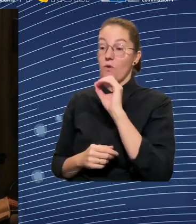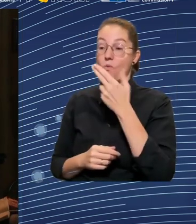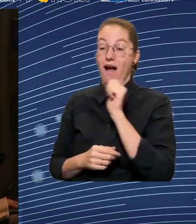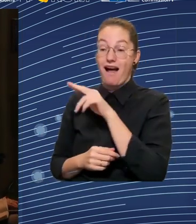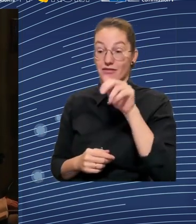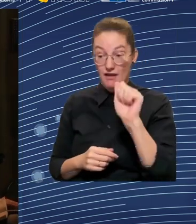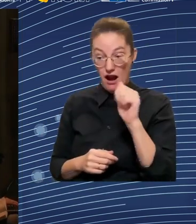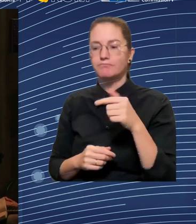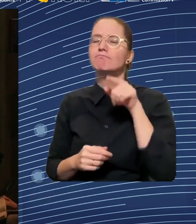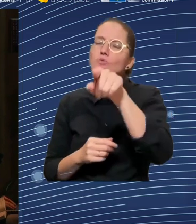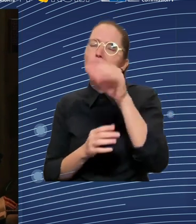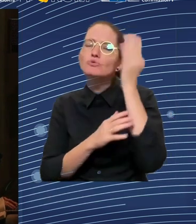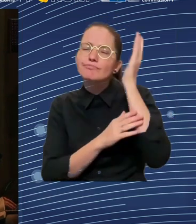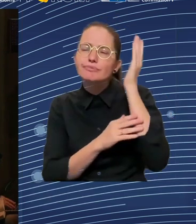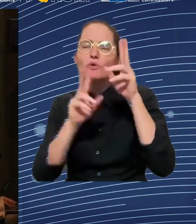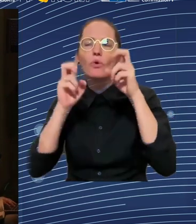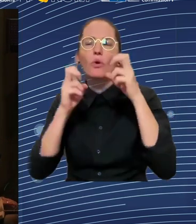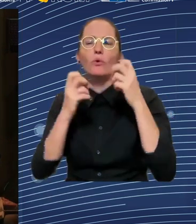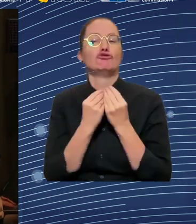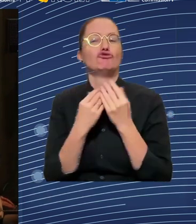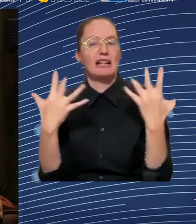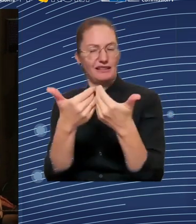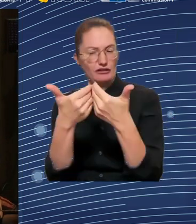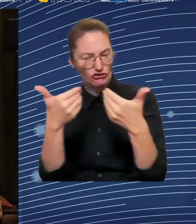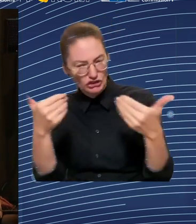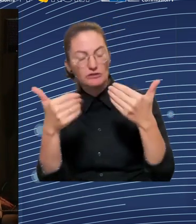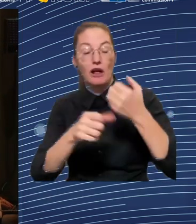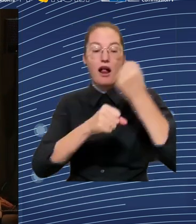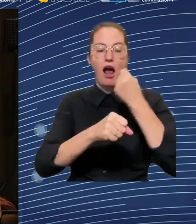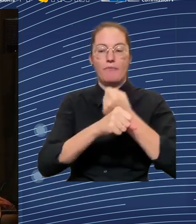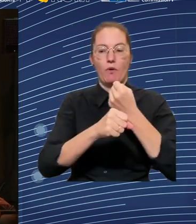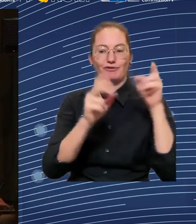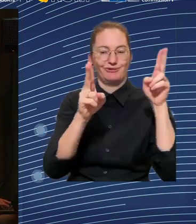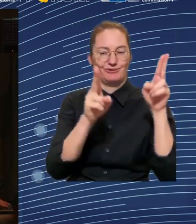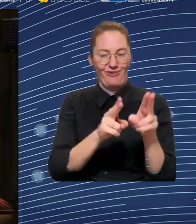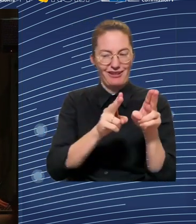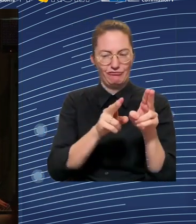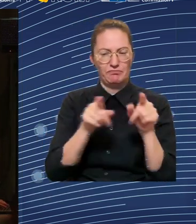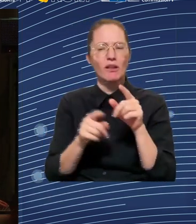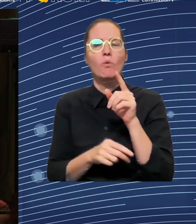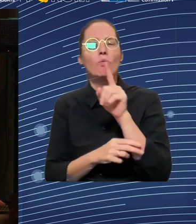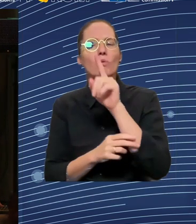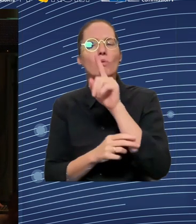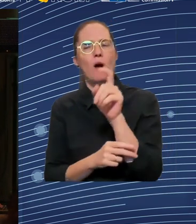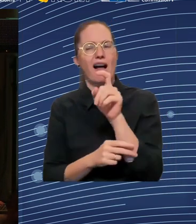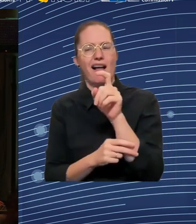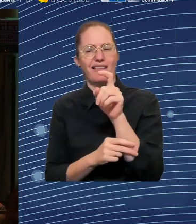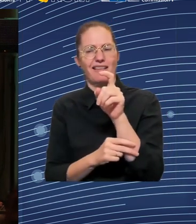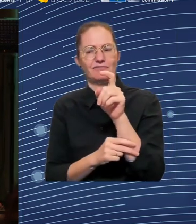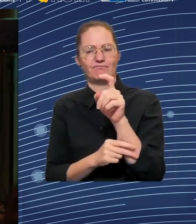so we don't have only women and men, but gender is lived also through other forms of